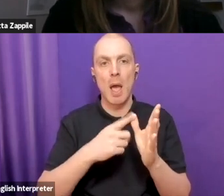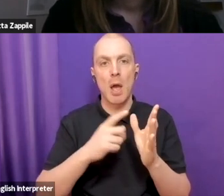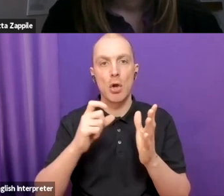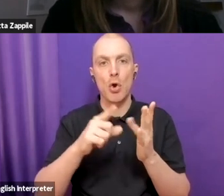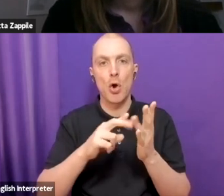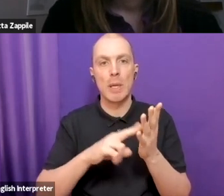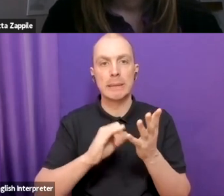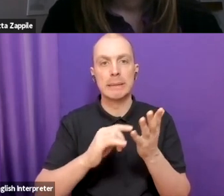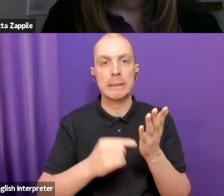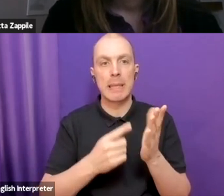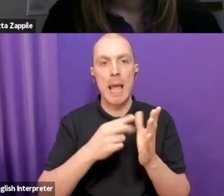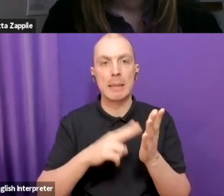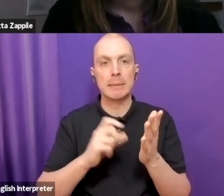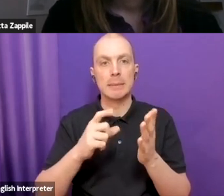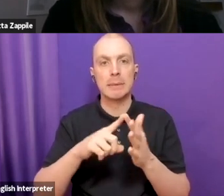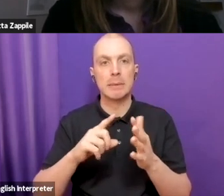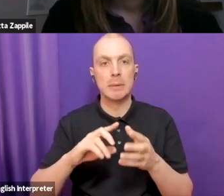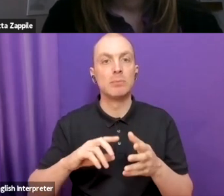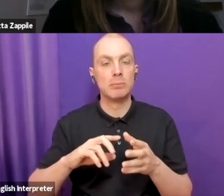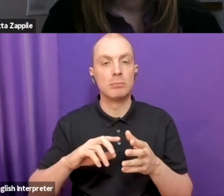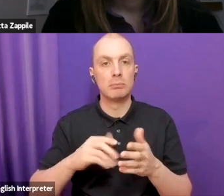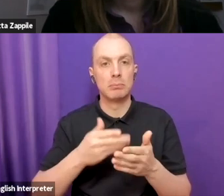said, she updated that response